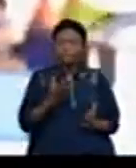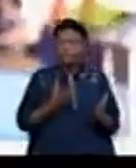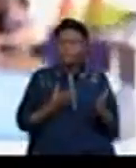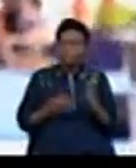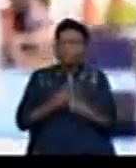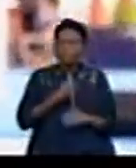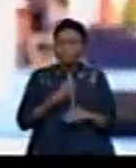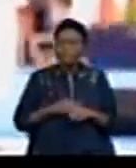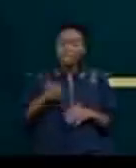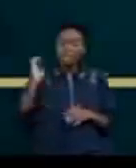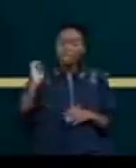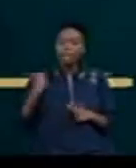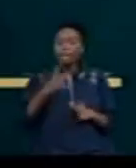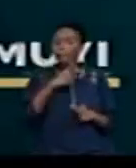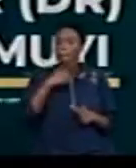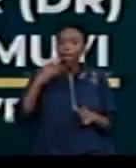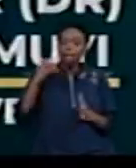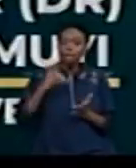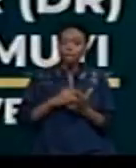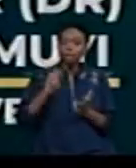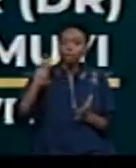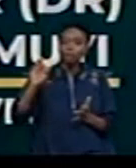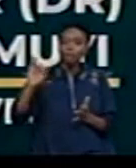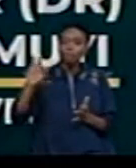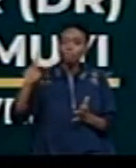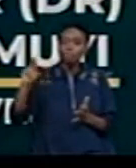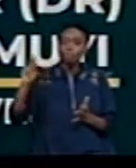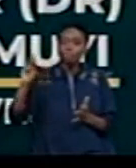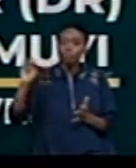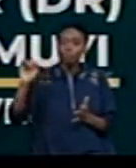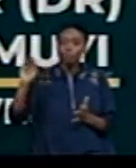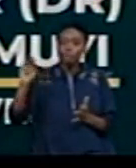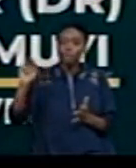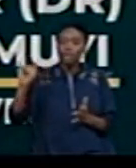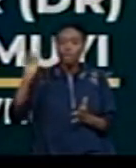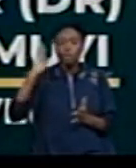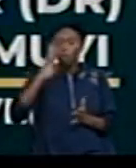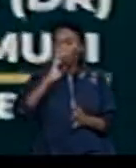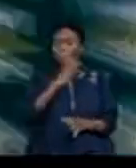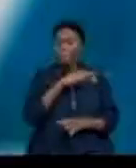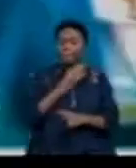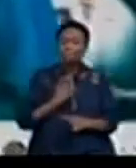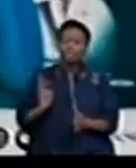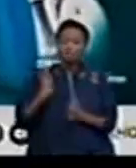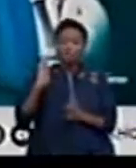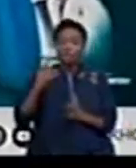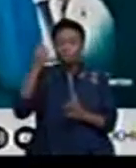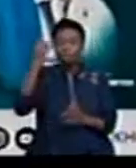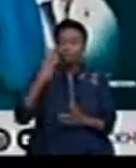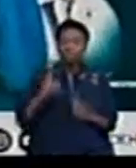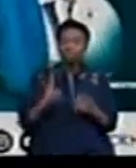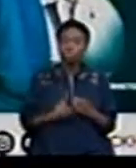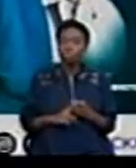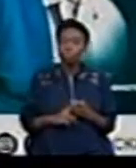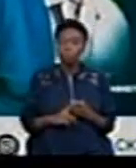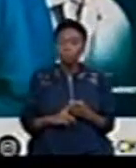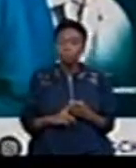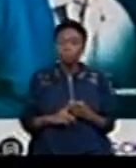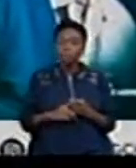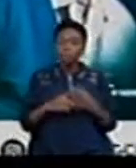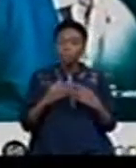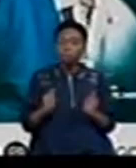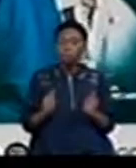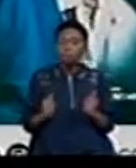evangelist, Pastor Dr. W.F. KUMUYI, will be mightily used by God to reveal great possibilities through the power